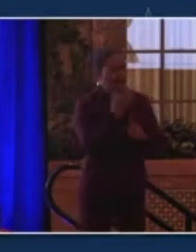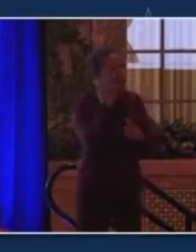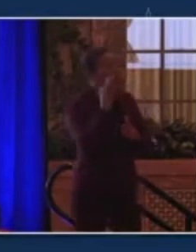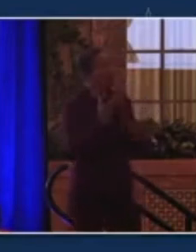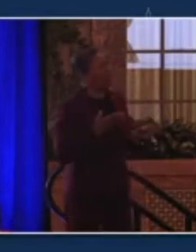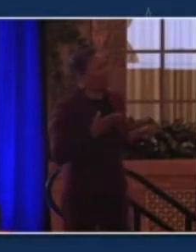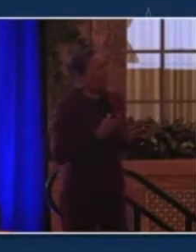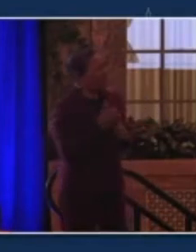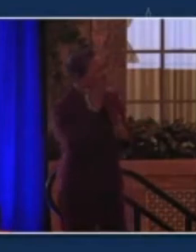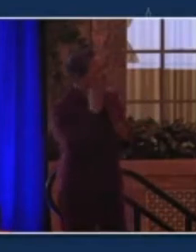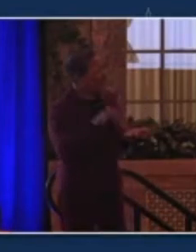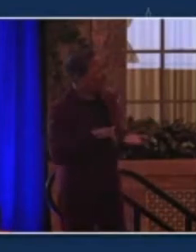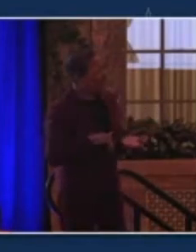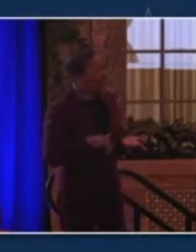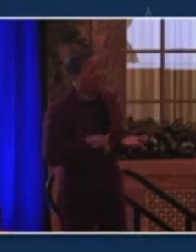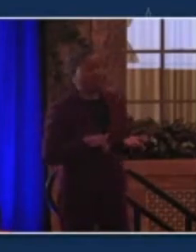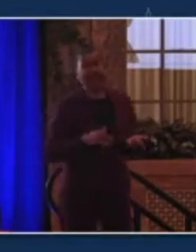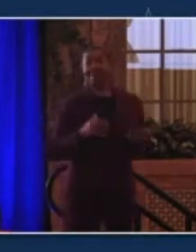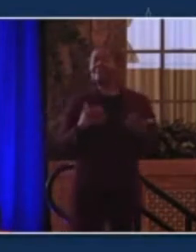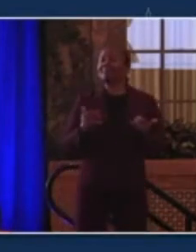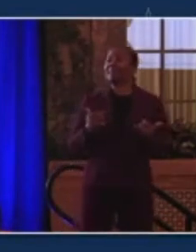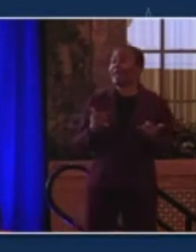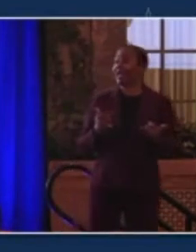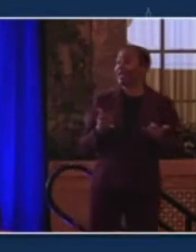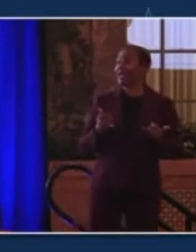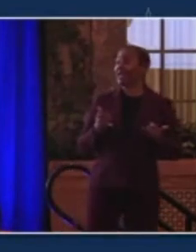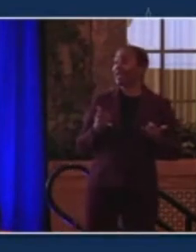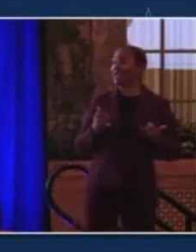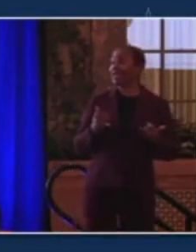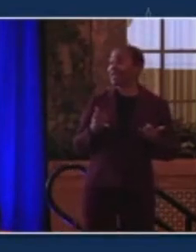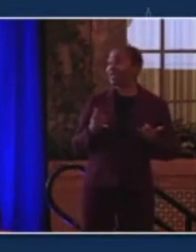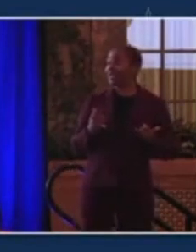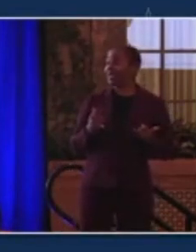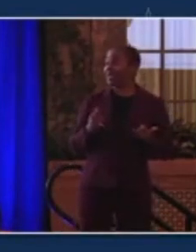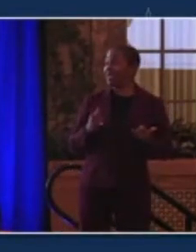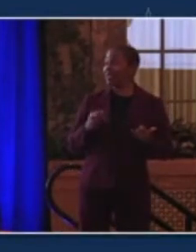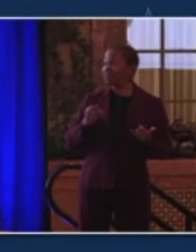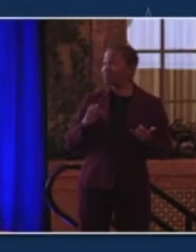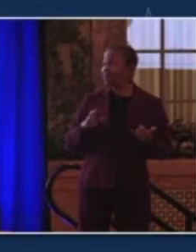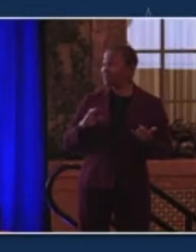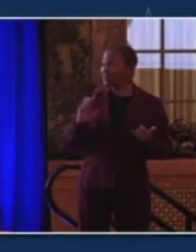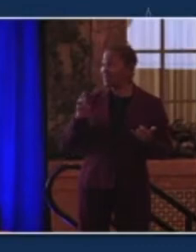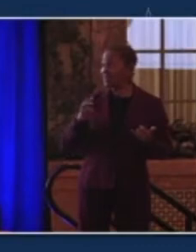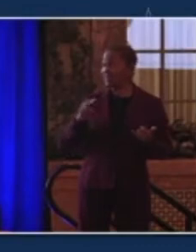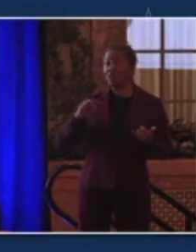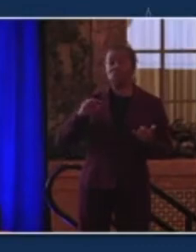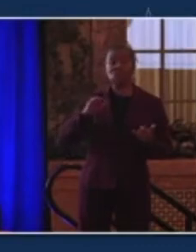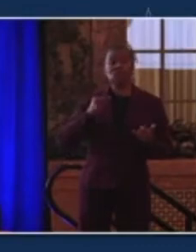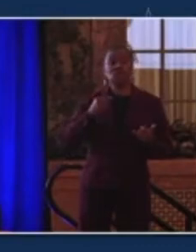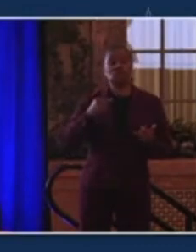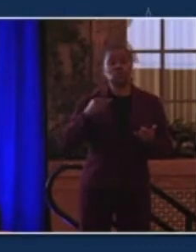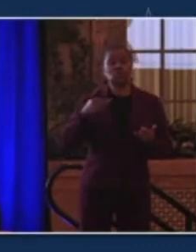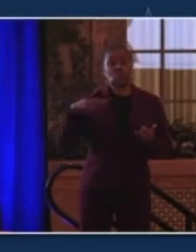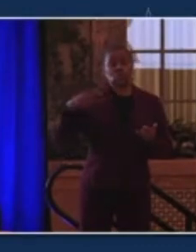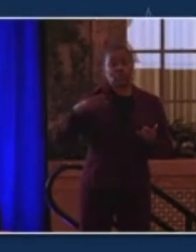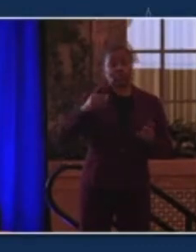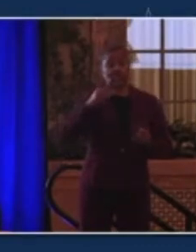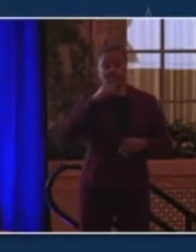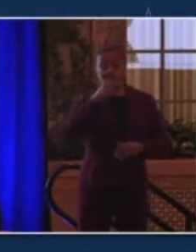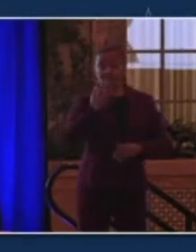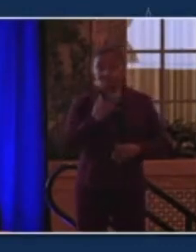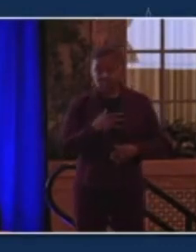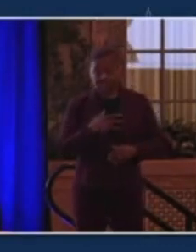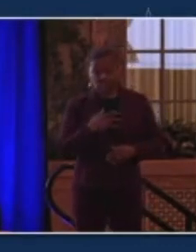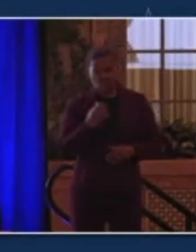that? I said, well, today is February 22nd, George Washington's birthday. We had